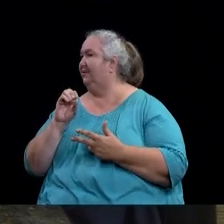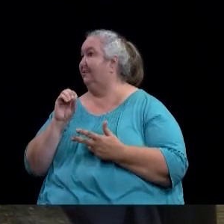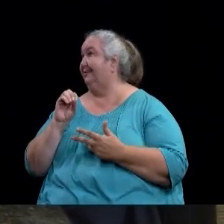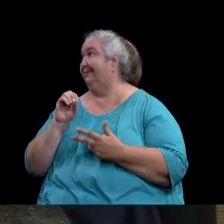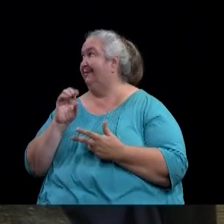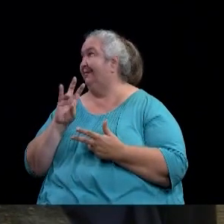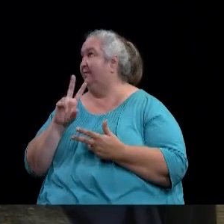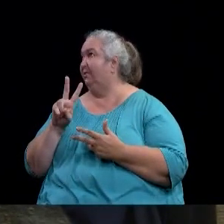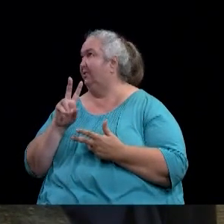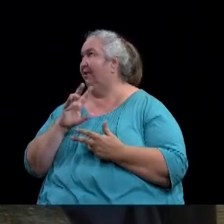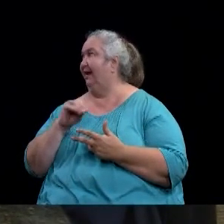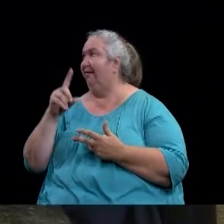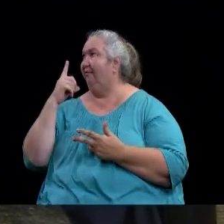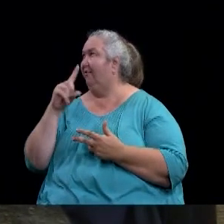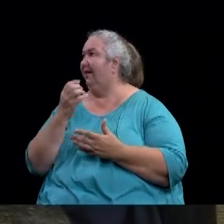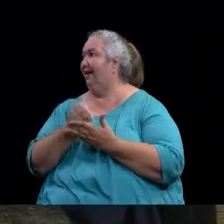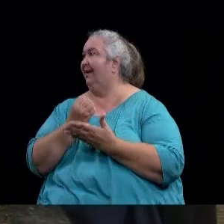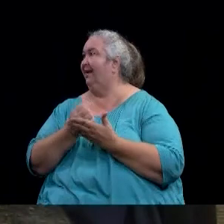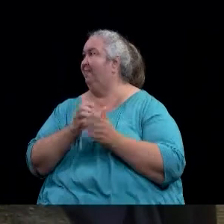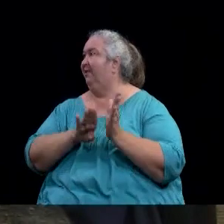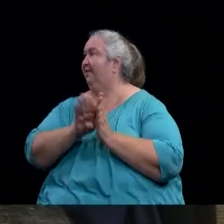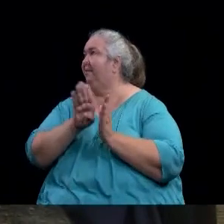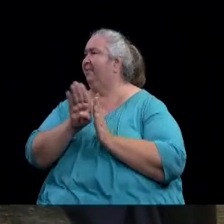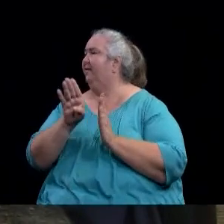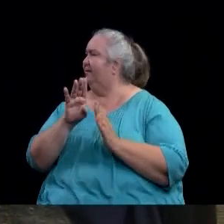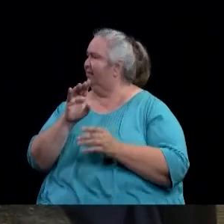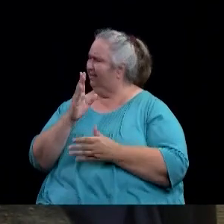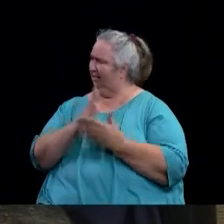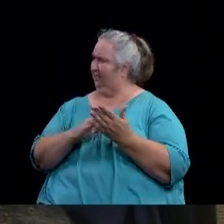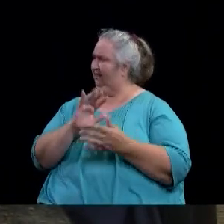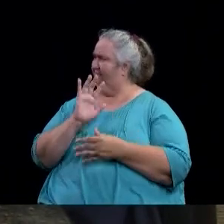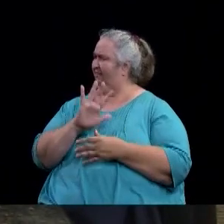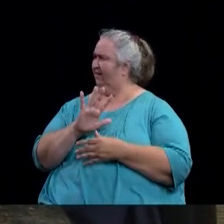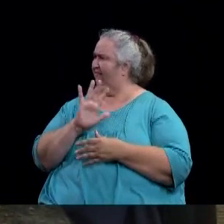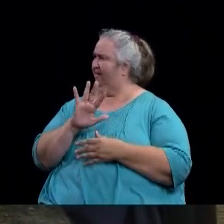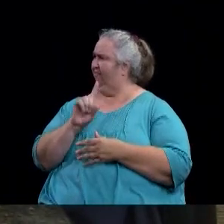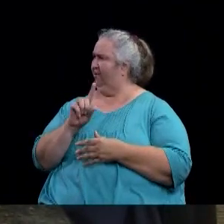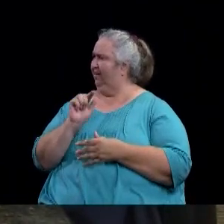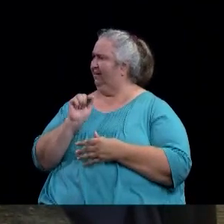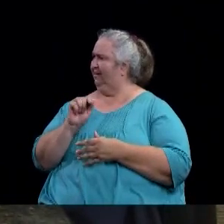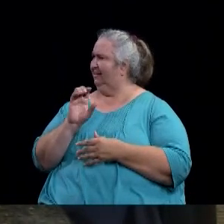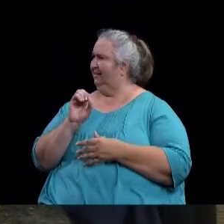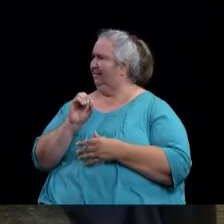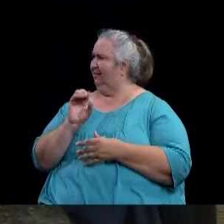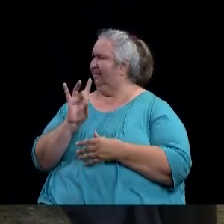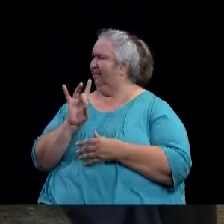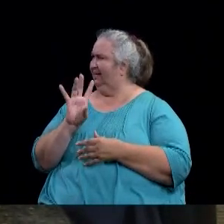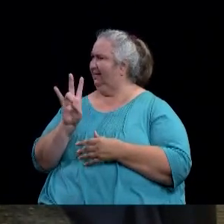Section 551.087. We are now in executive session at 5:14 p.m.